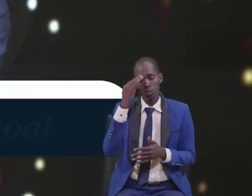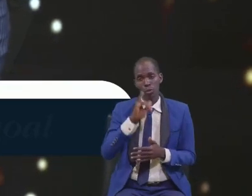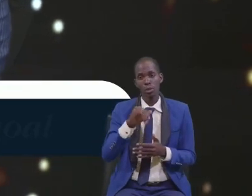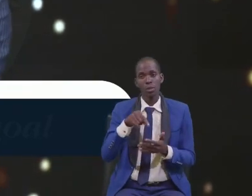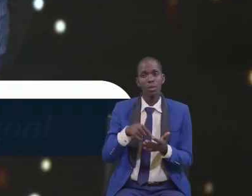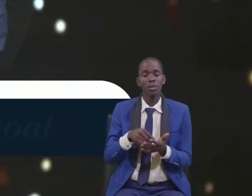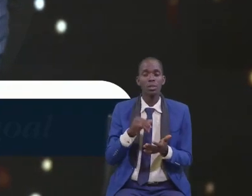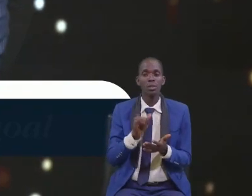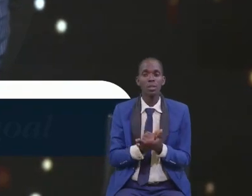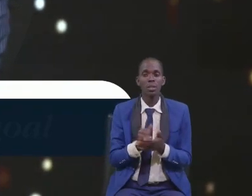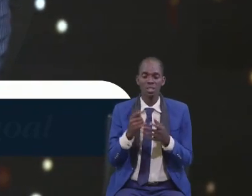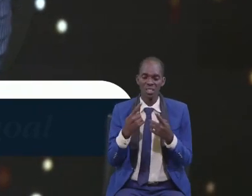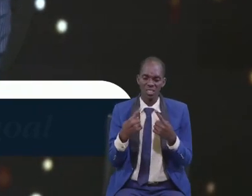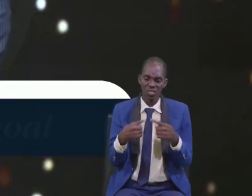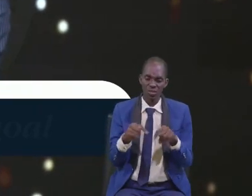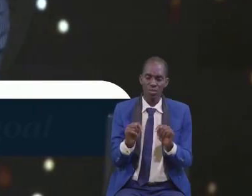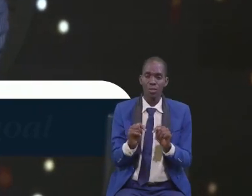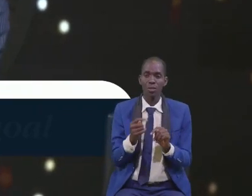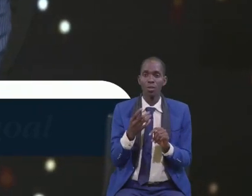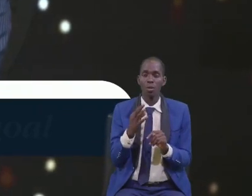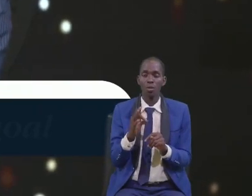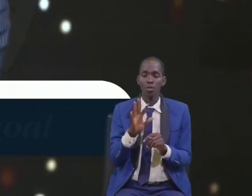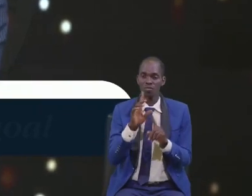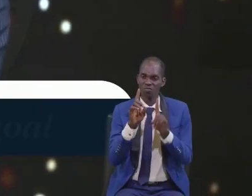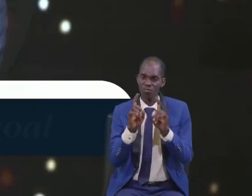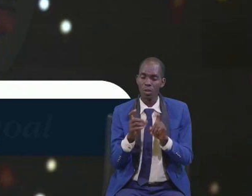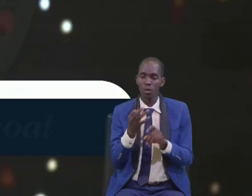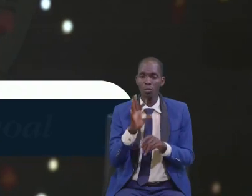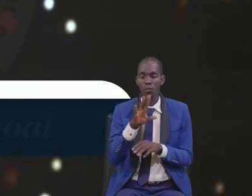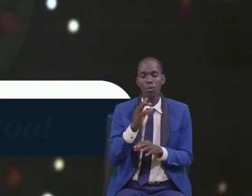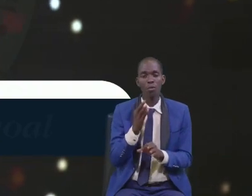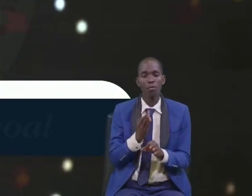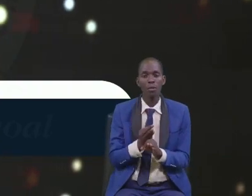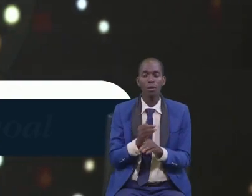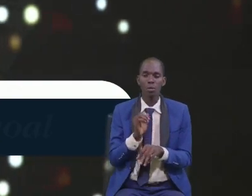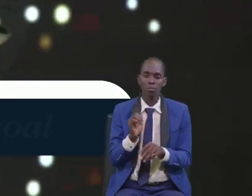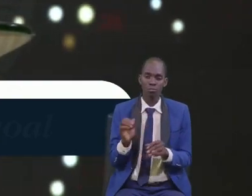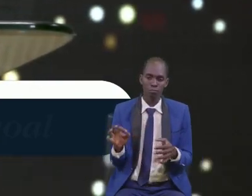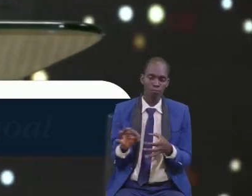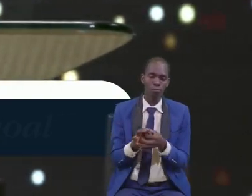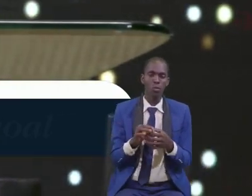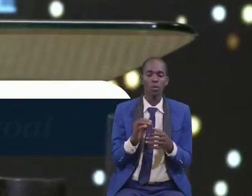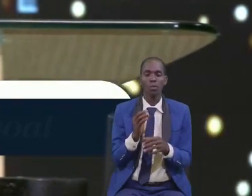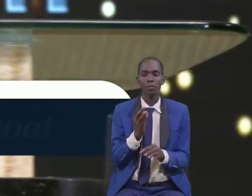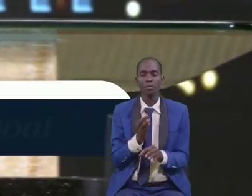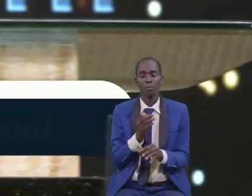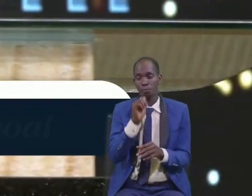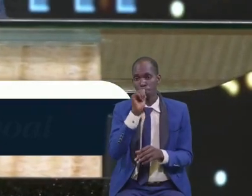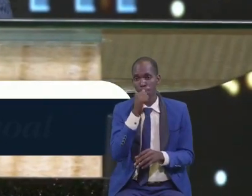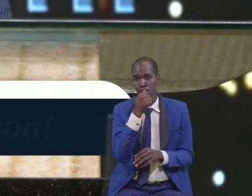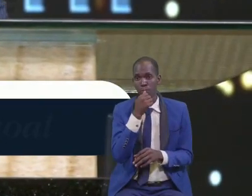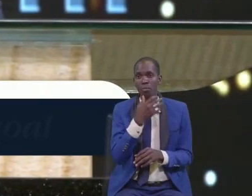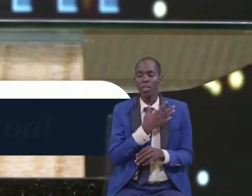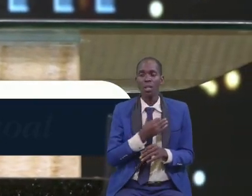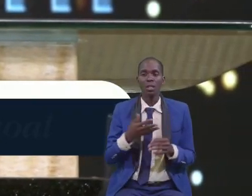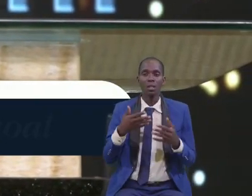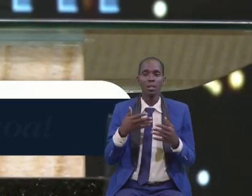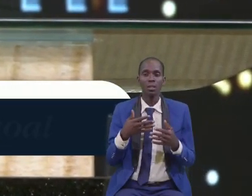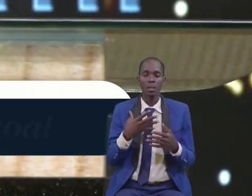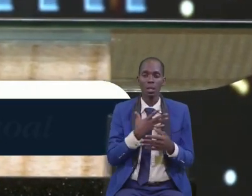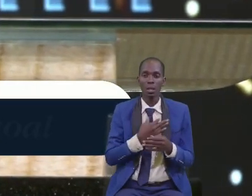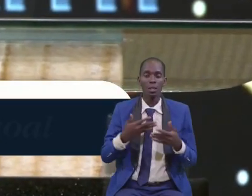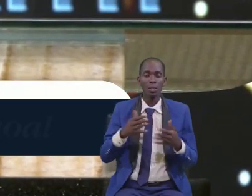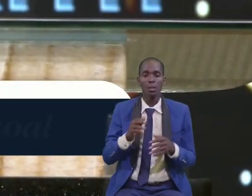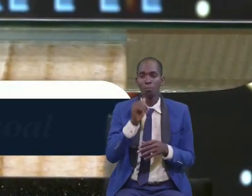the trying of your faith worketh patience. In verse 4, but let patience have